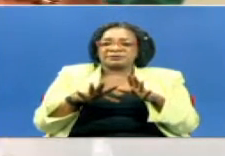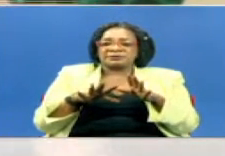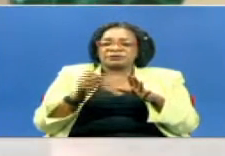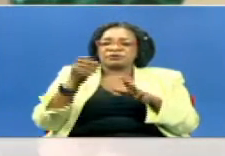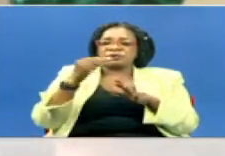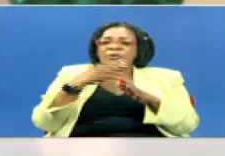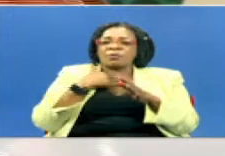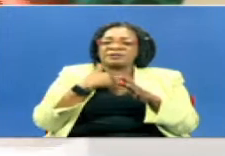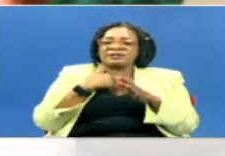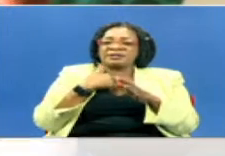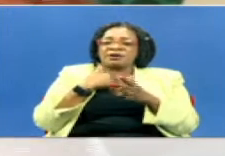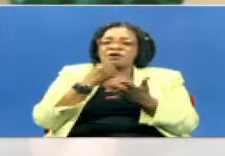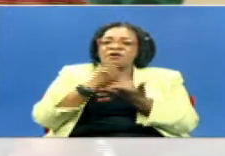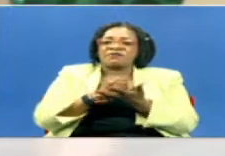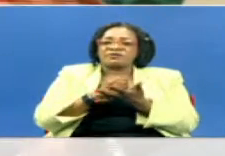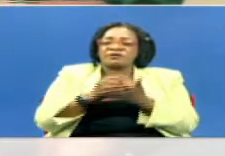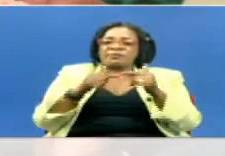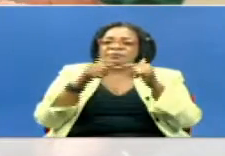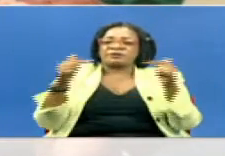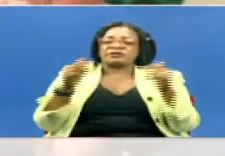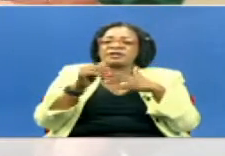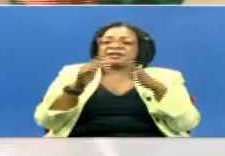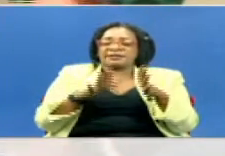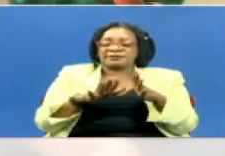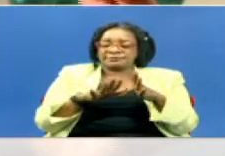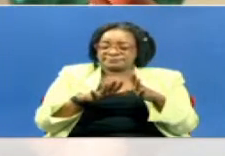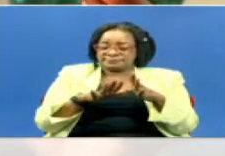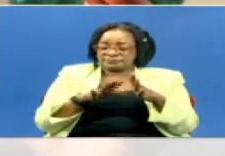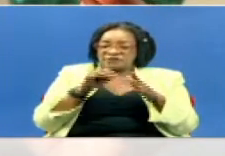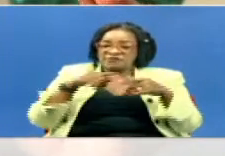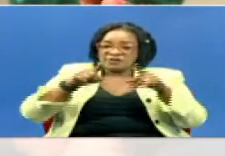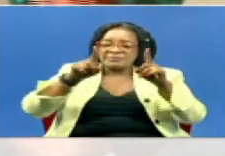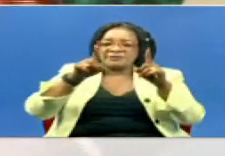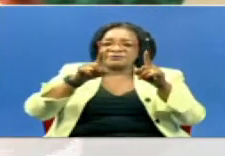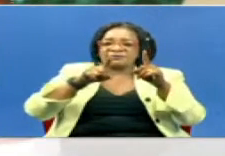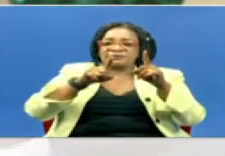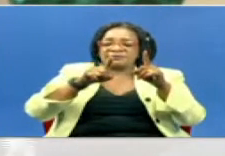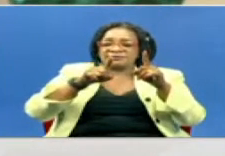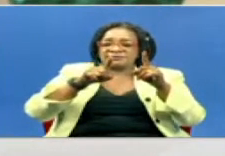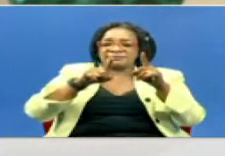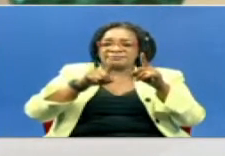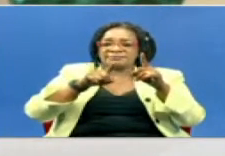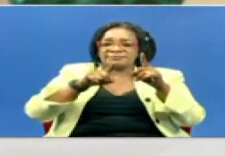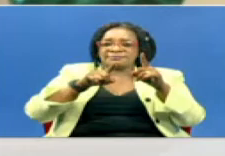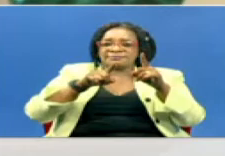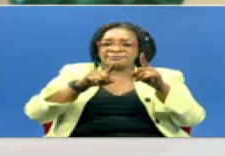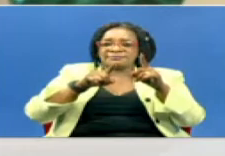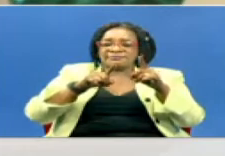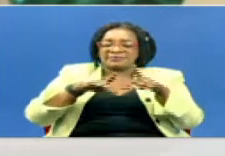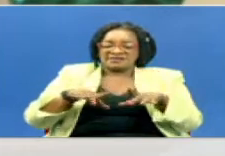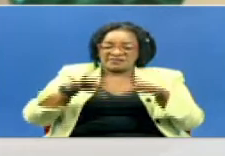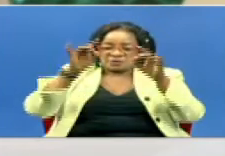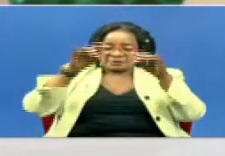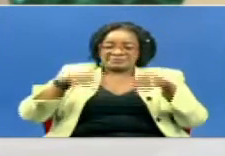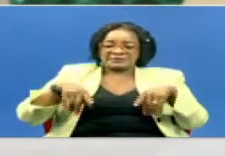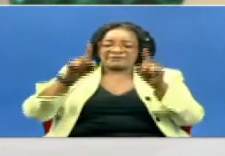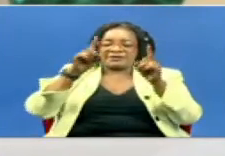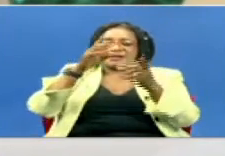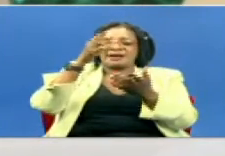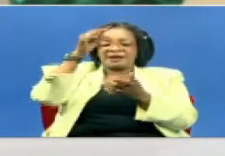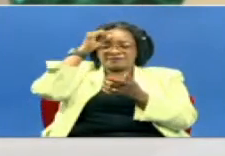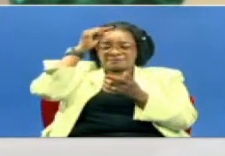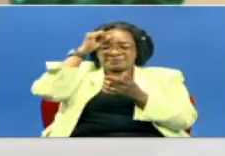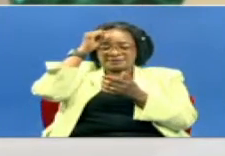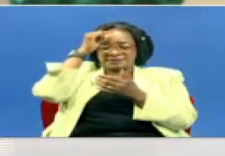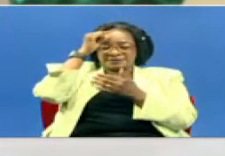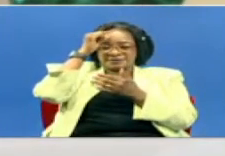the office of opposition leader for themselves. Now they find themselves in government. So in order